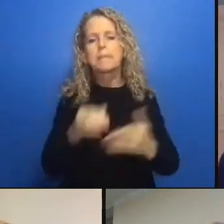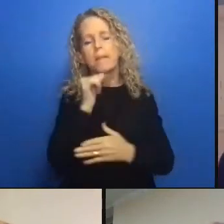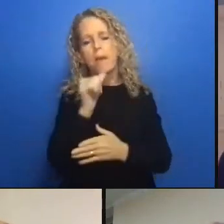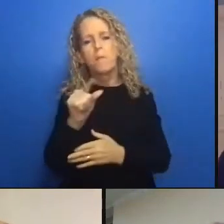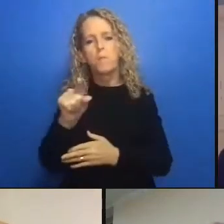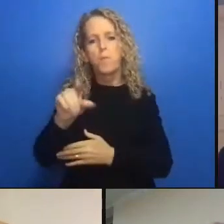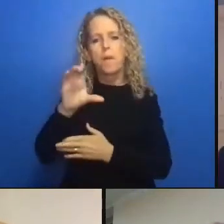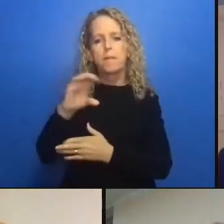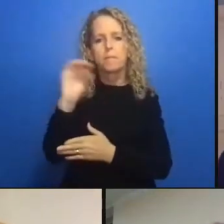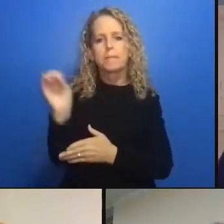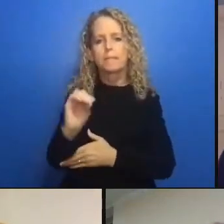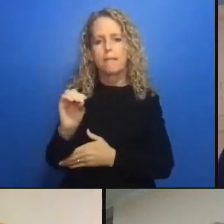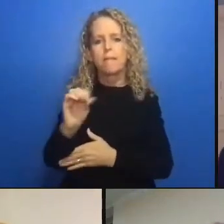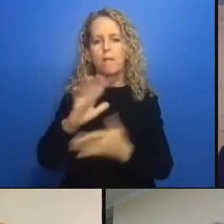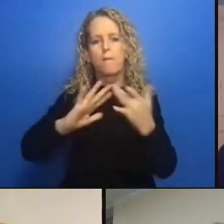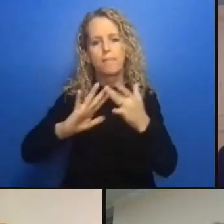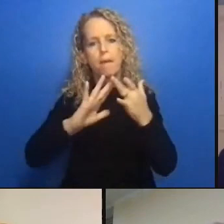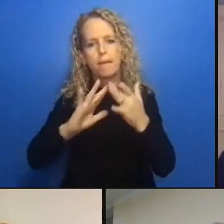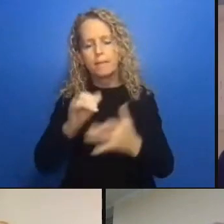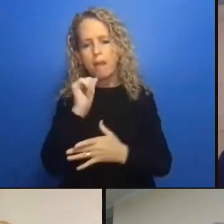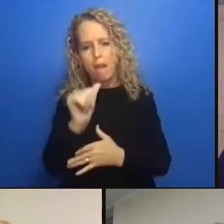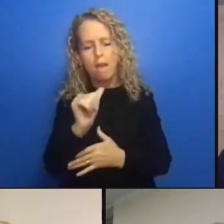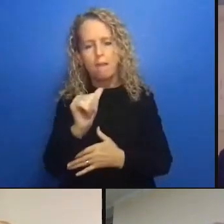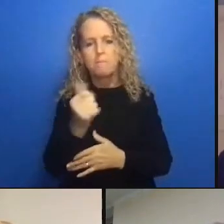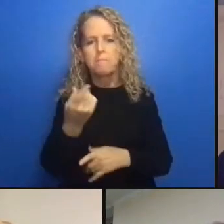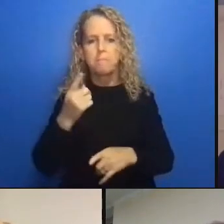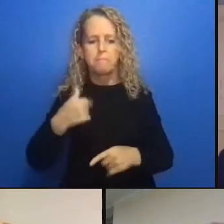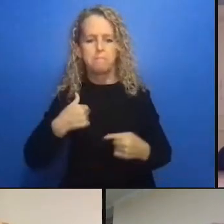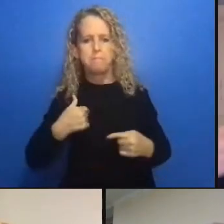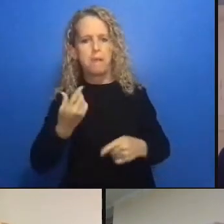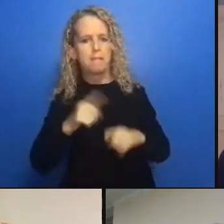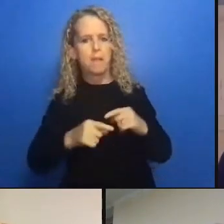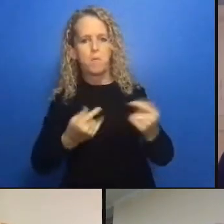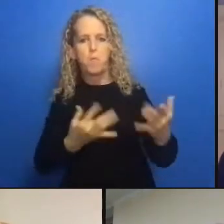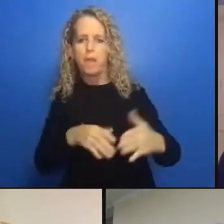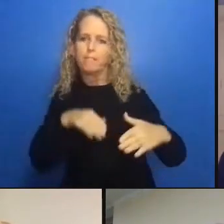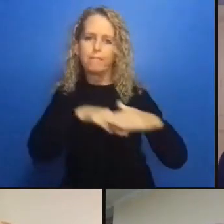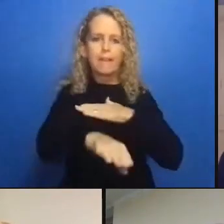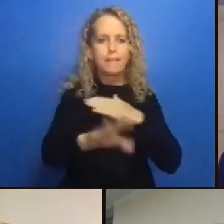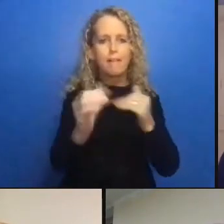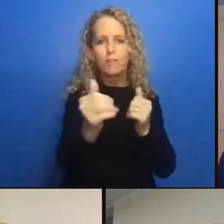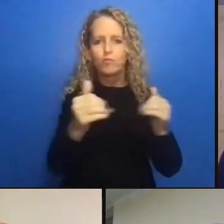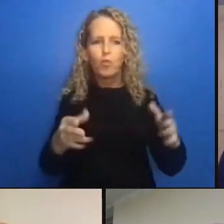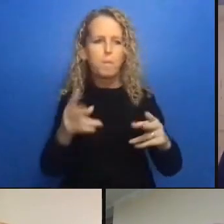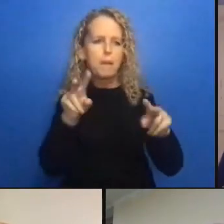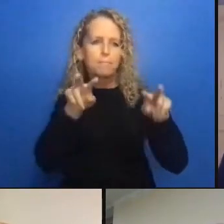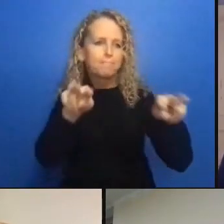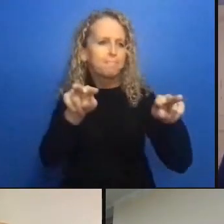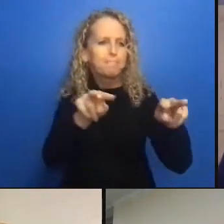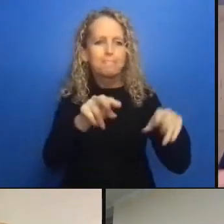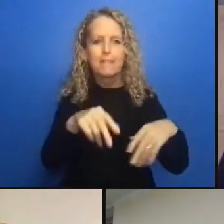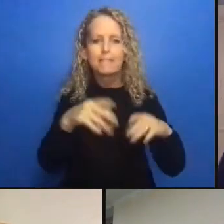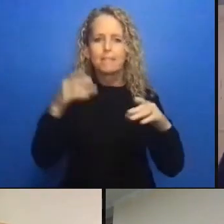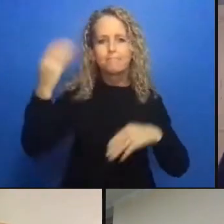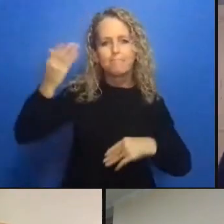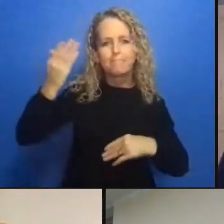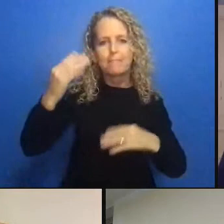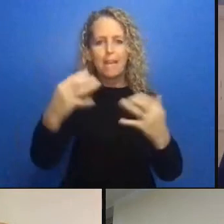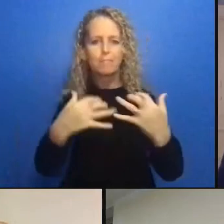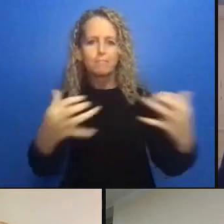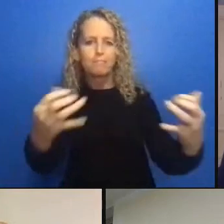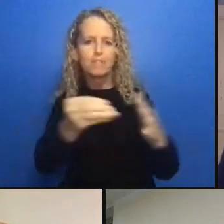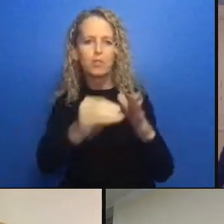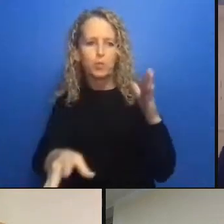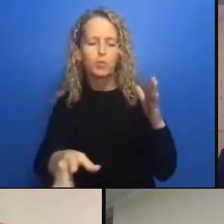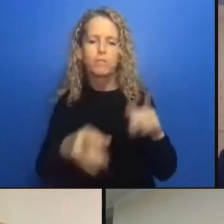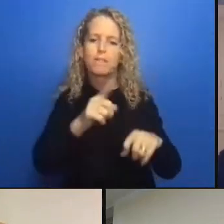can't wait to get into a room with a bunch of students and answer questions and see those light bulbs go on. But there are going to be elements